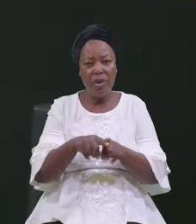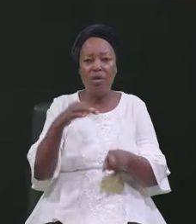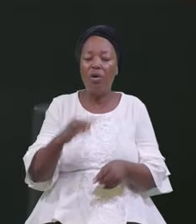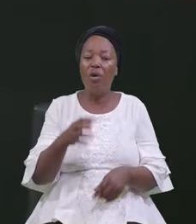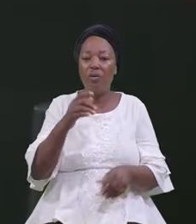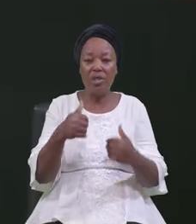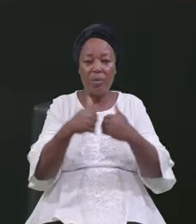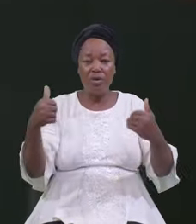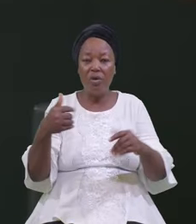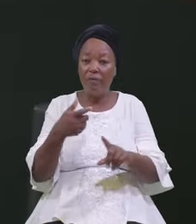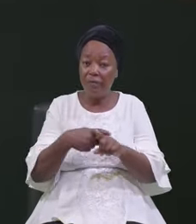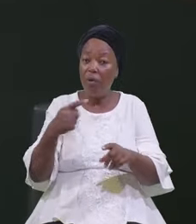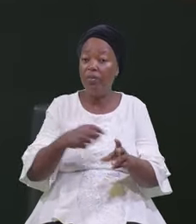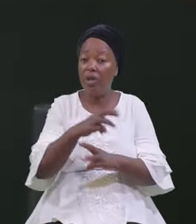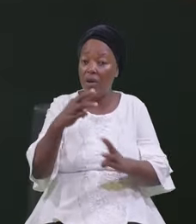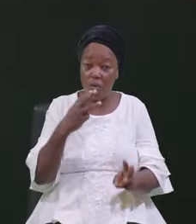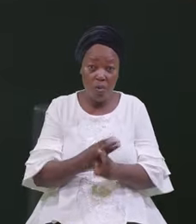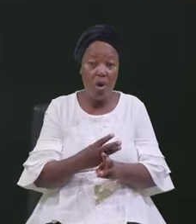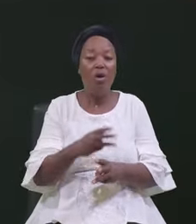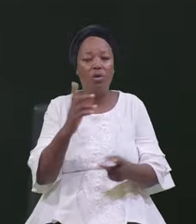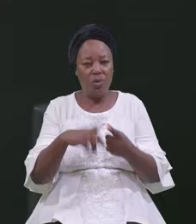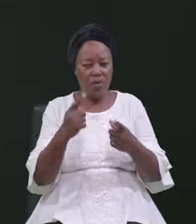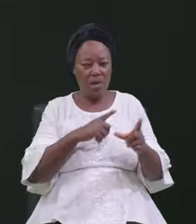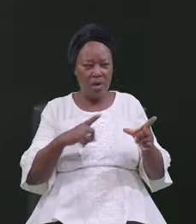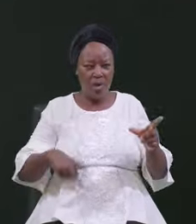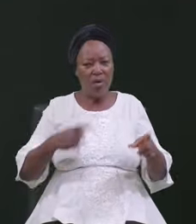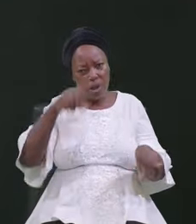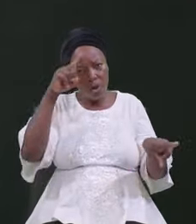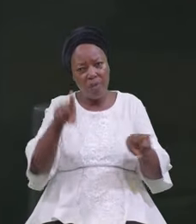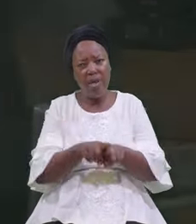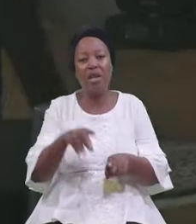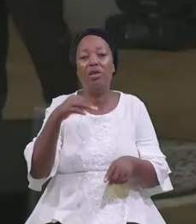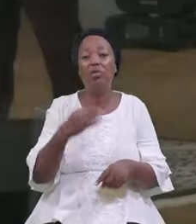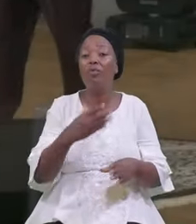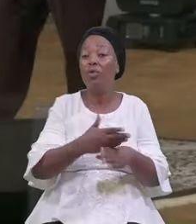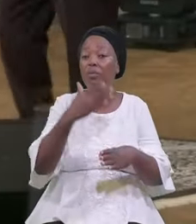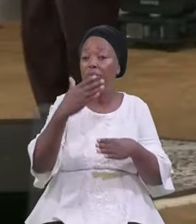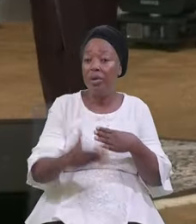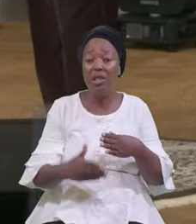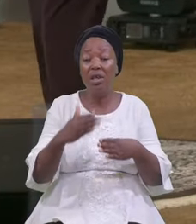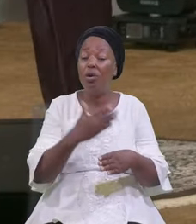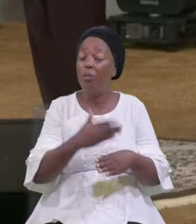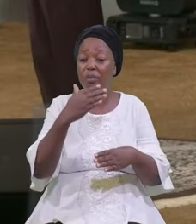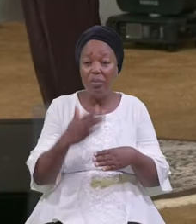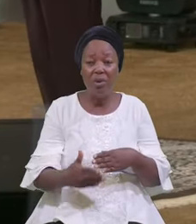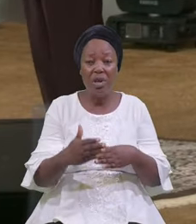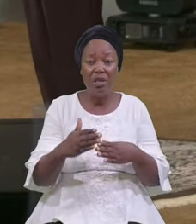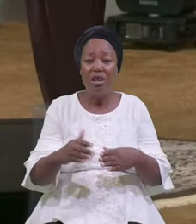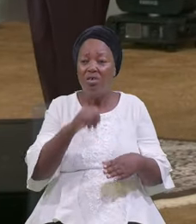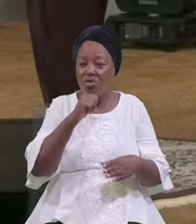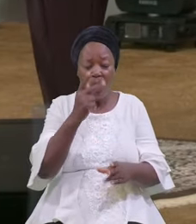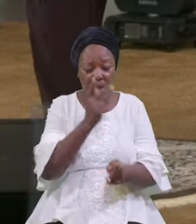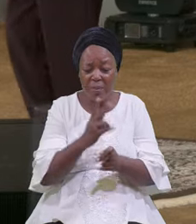separation from the world unto the Lord, the covenant of total, complete,